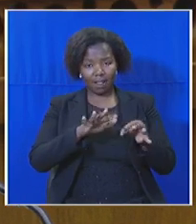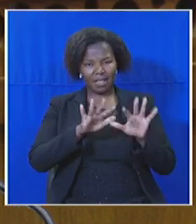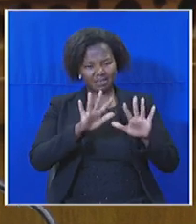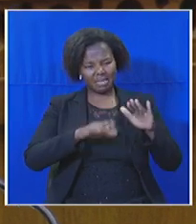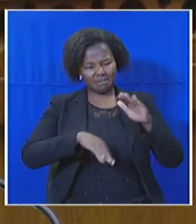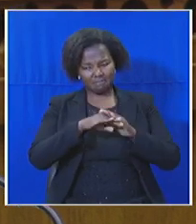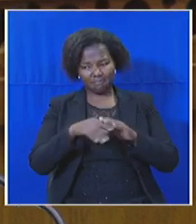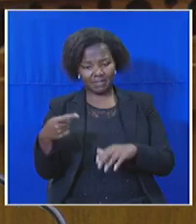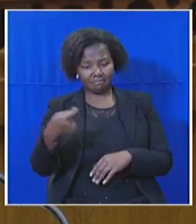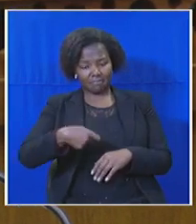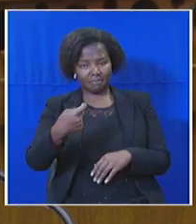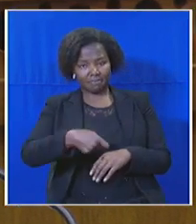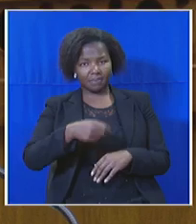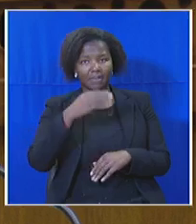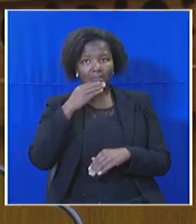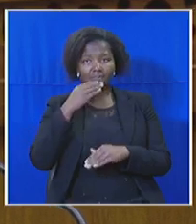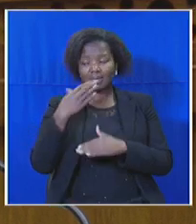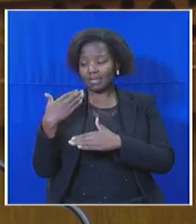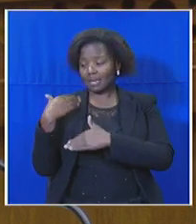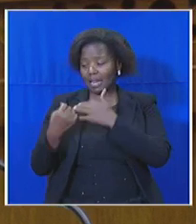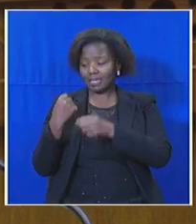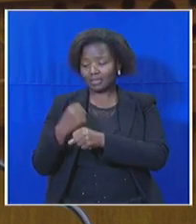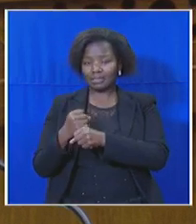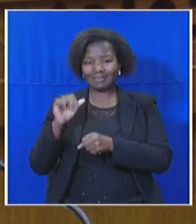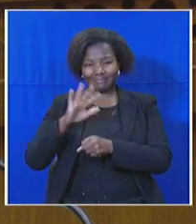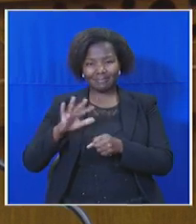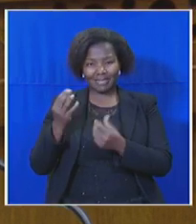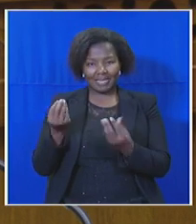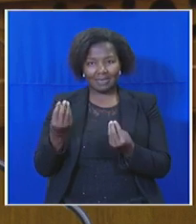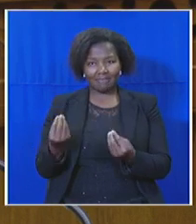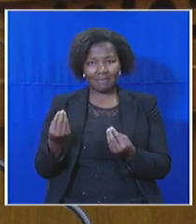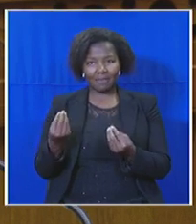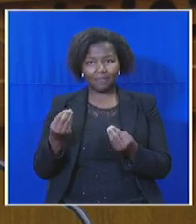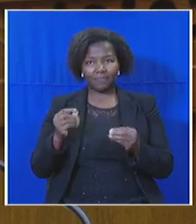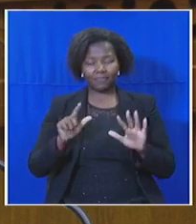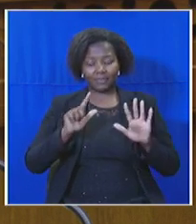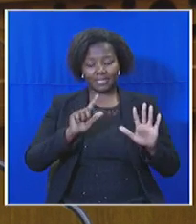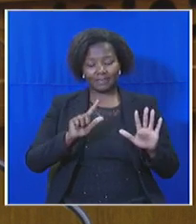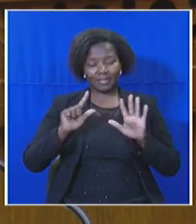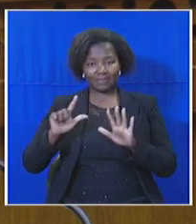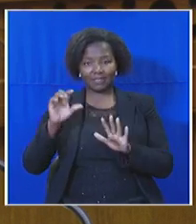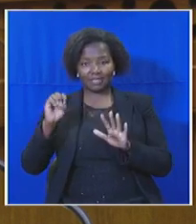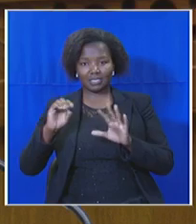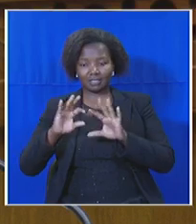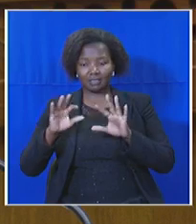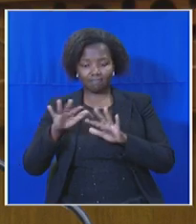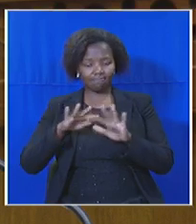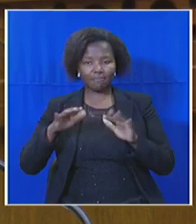that based on last year financial year's figures, 770 people will